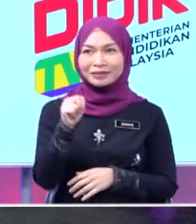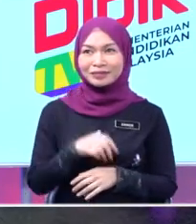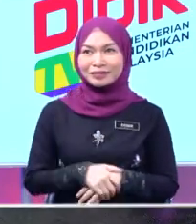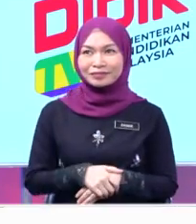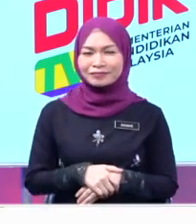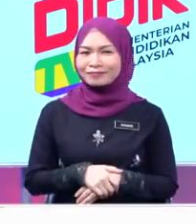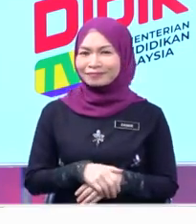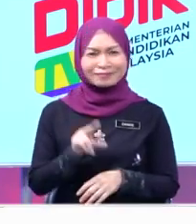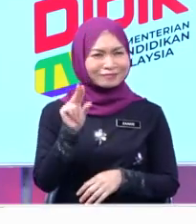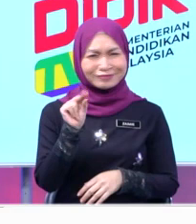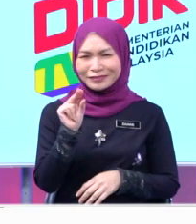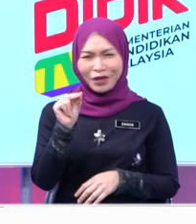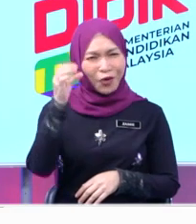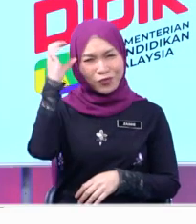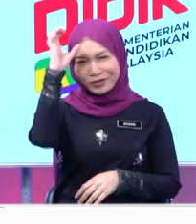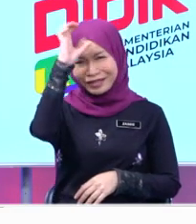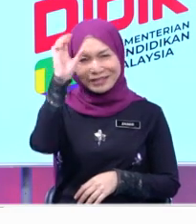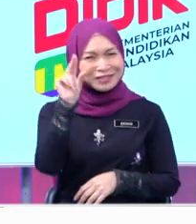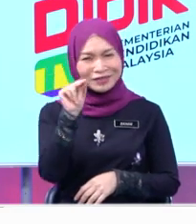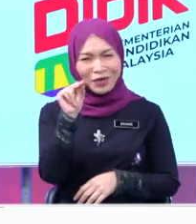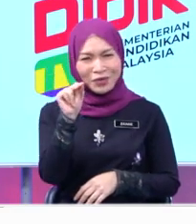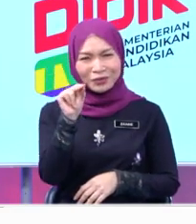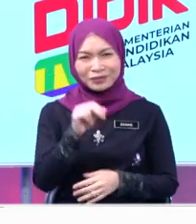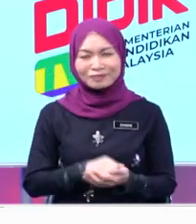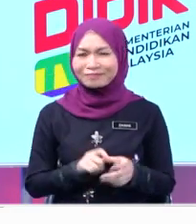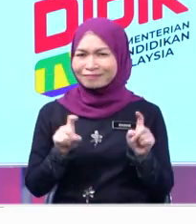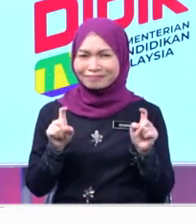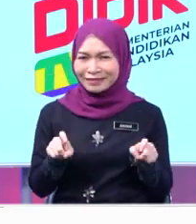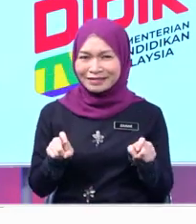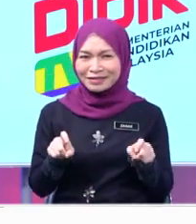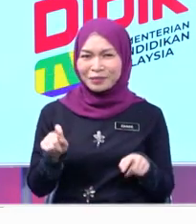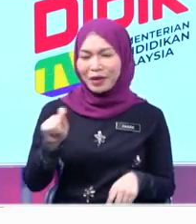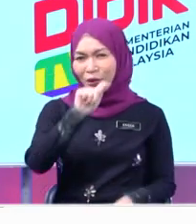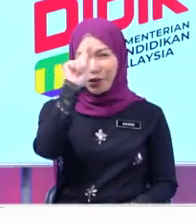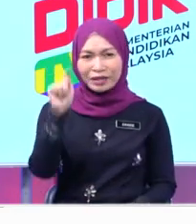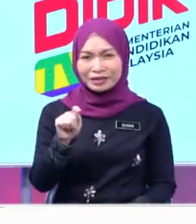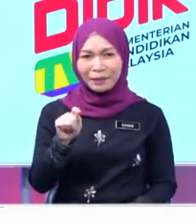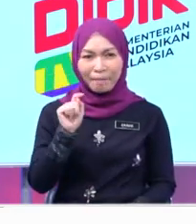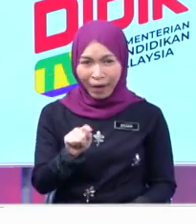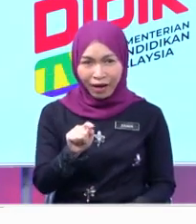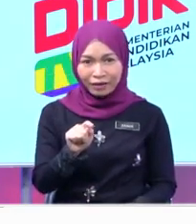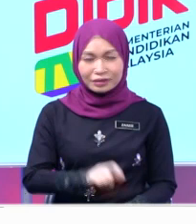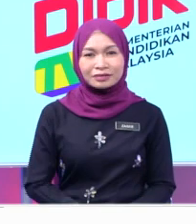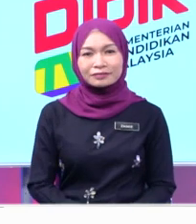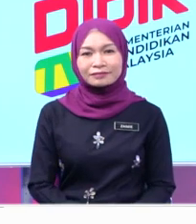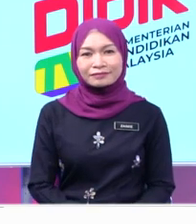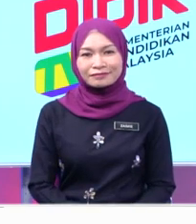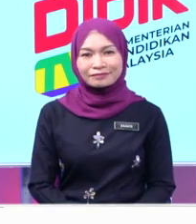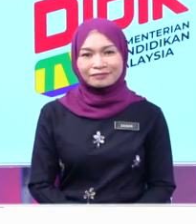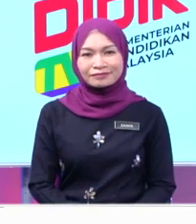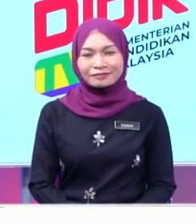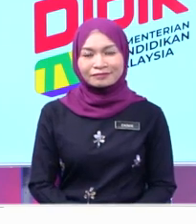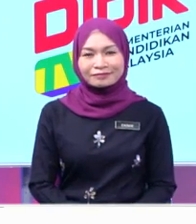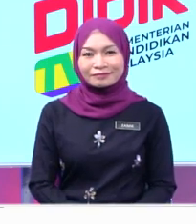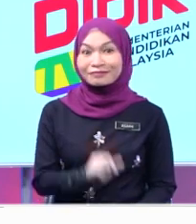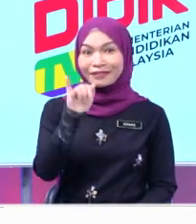it should be a question mark. Yes. Oh my goodness, good eye, Ain. That's a good catch. I didn't see that.